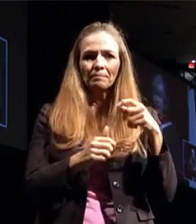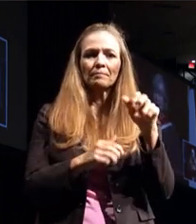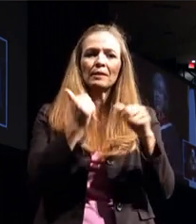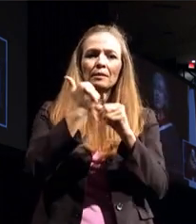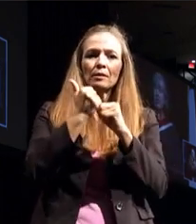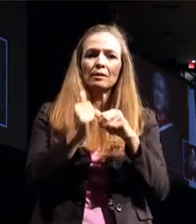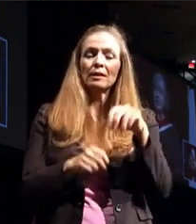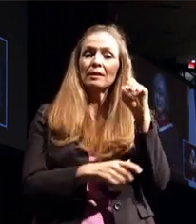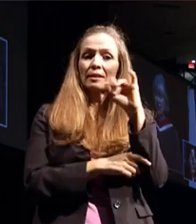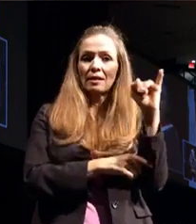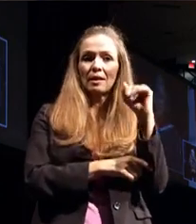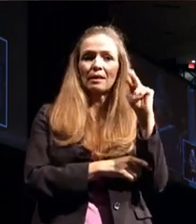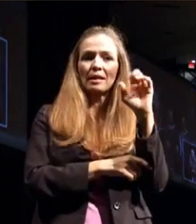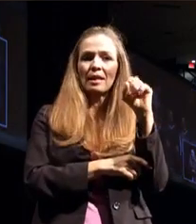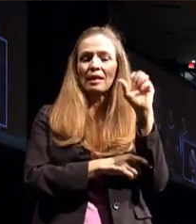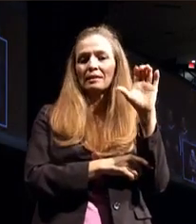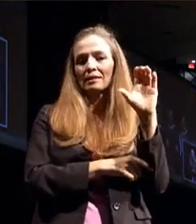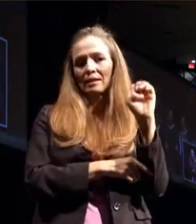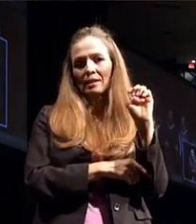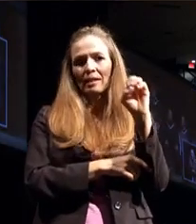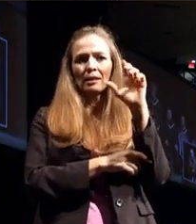Director of Instruction Nancy Gauss.